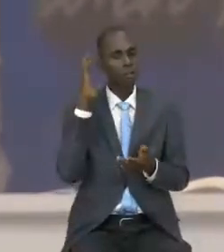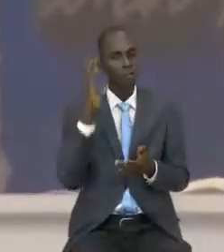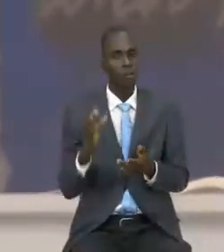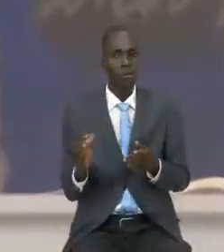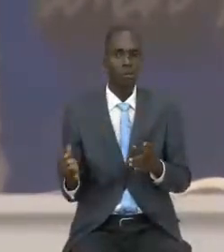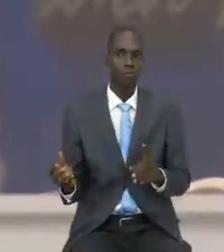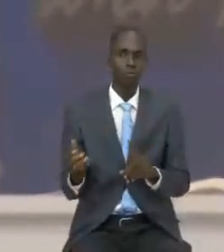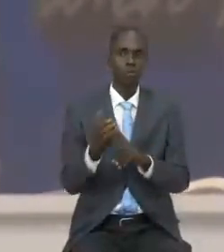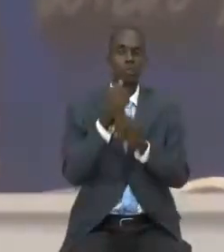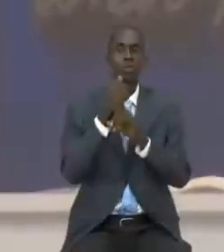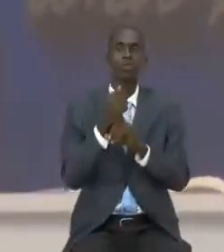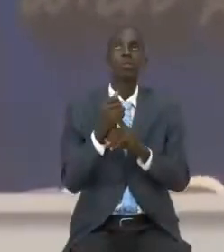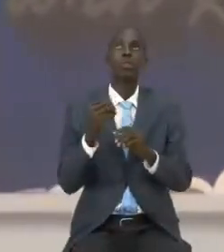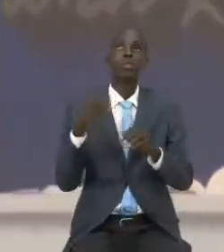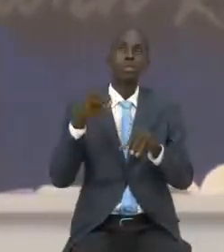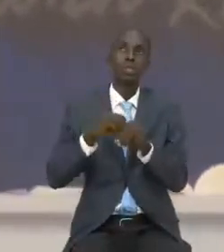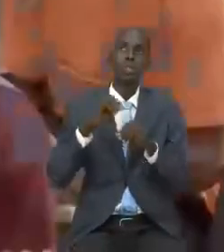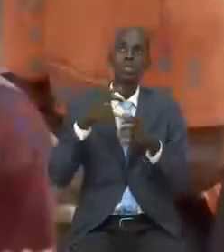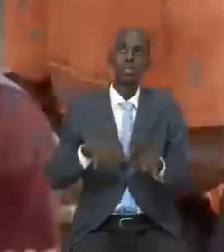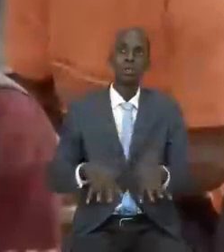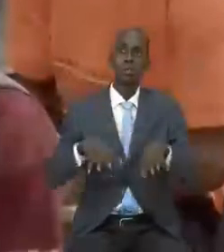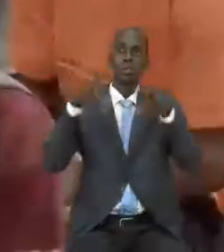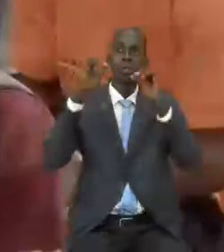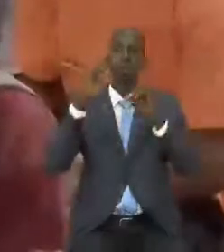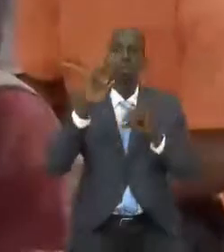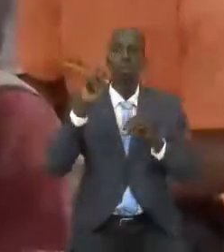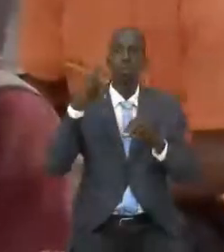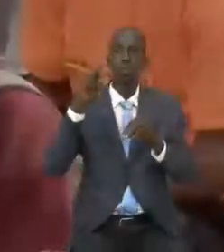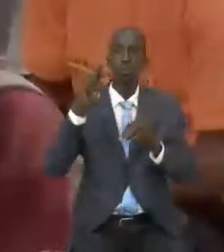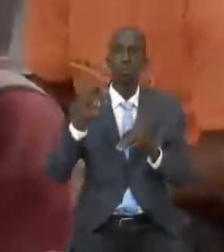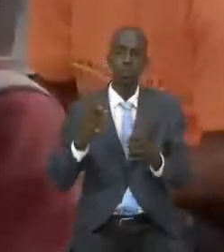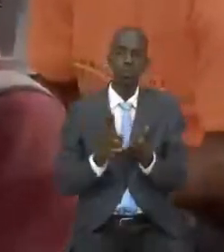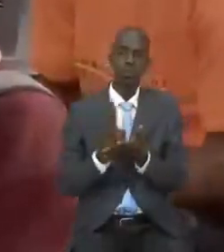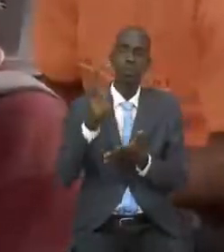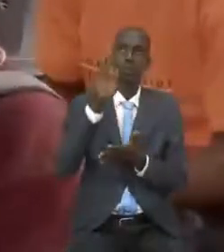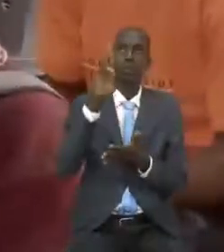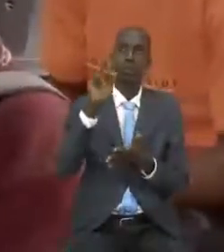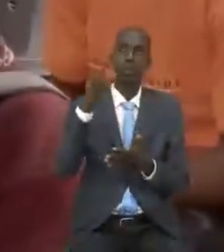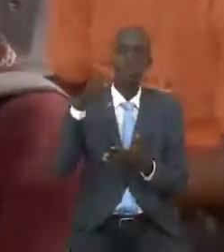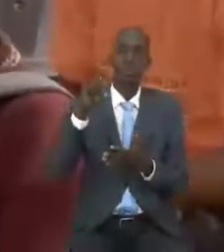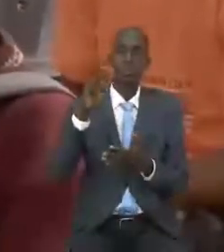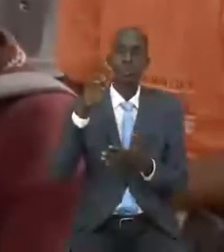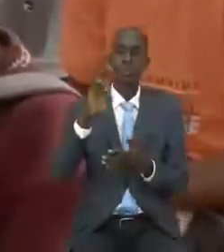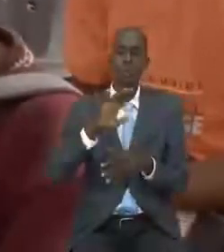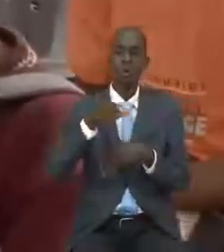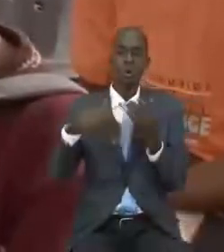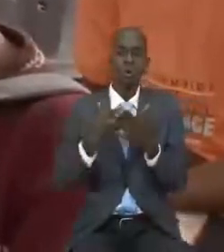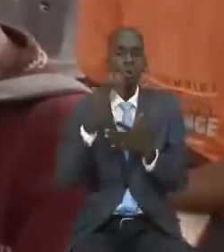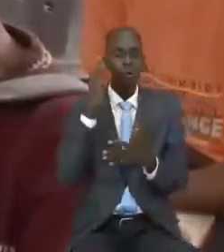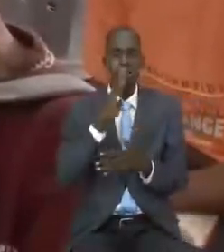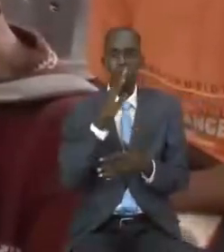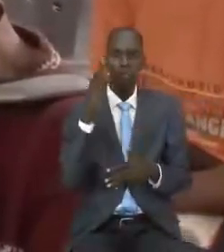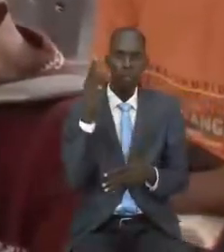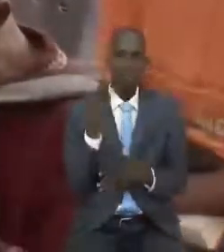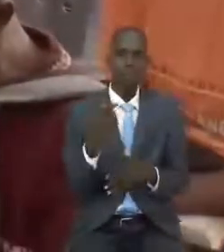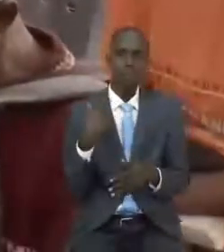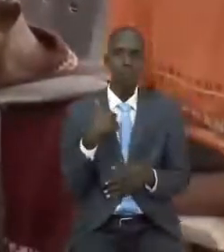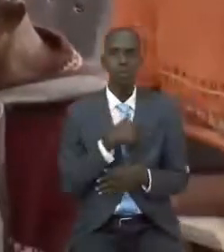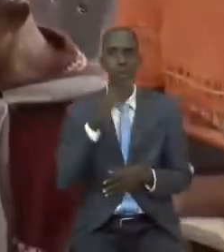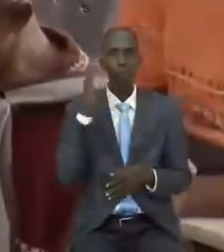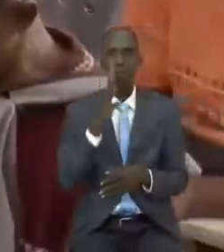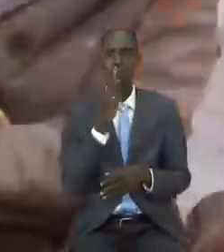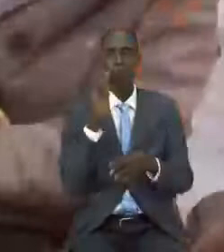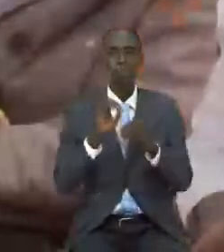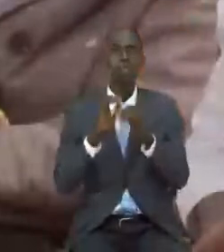I will be there. You will be there, they will be there, all will be there, will be in heaven